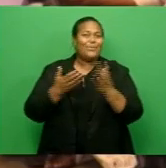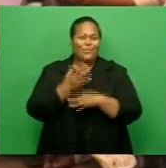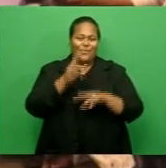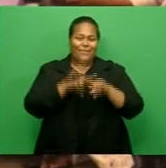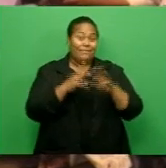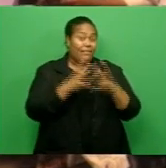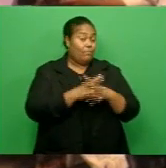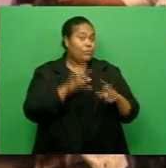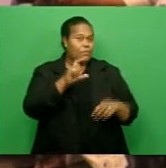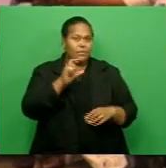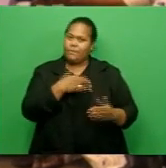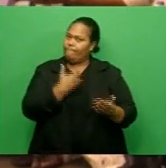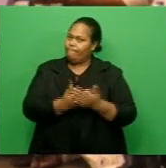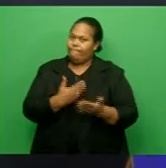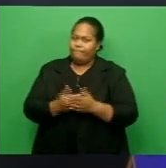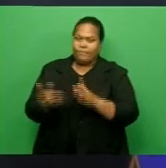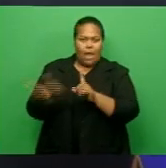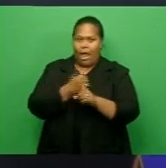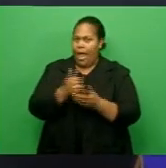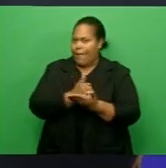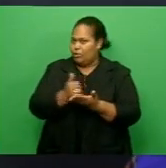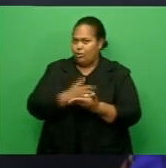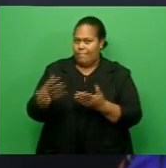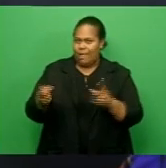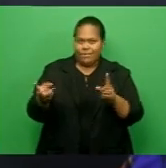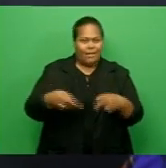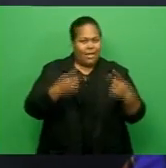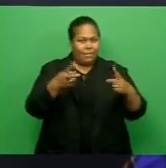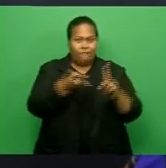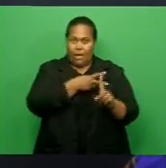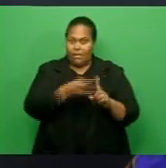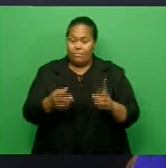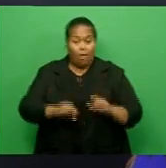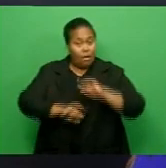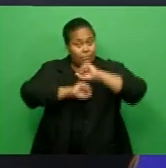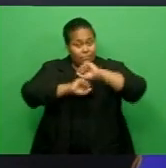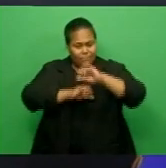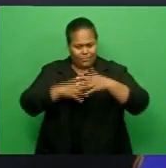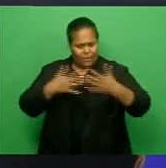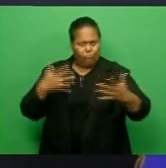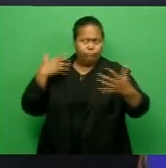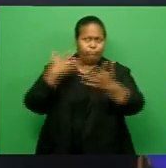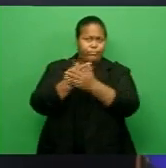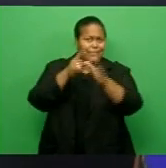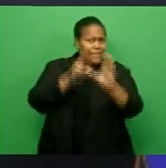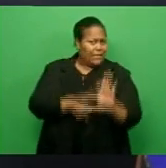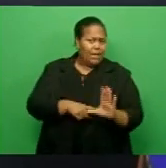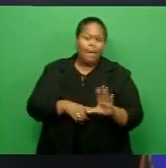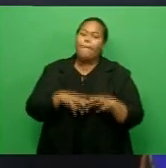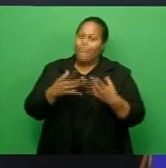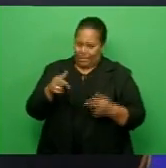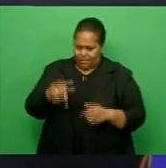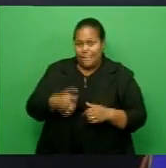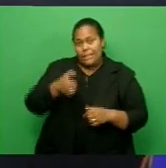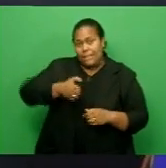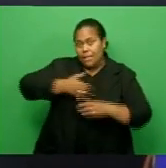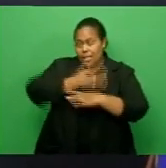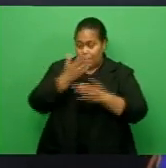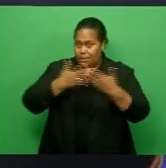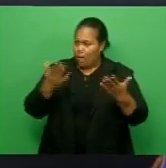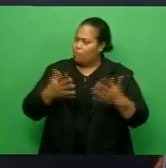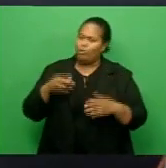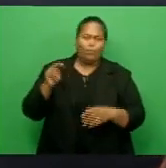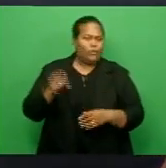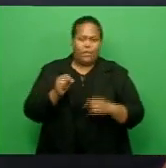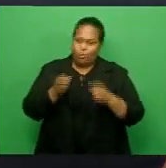demands action against violence. While the campaign is ongoing throughout the year, this raises the profile of violence against women. It's